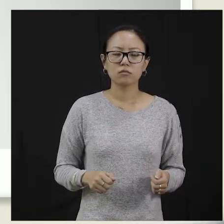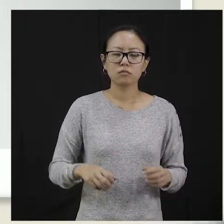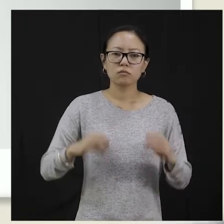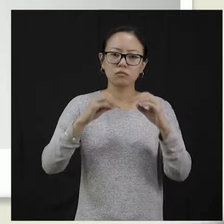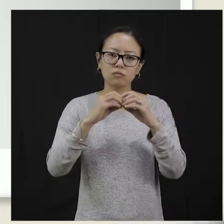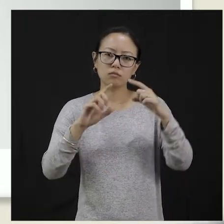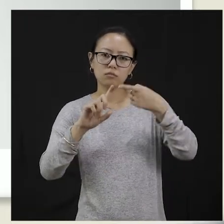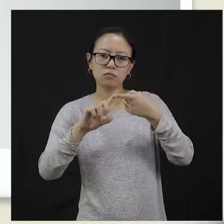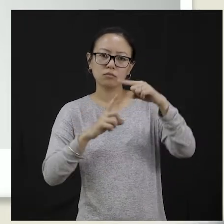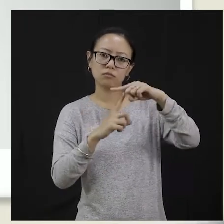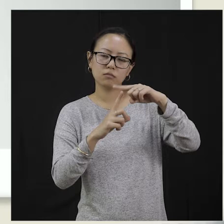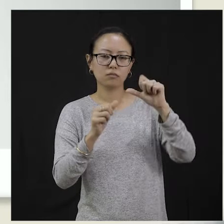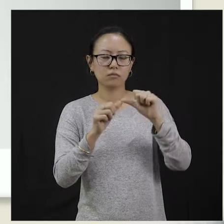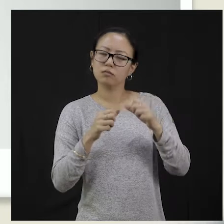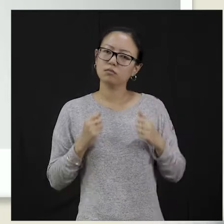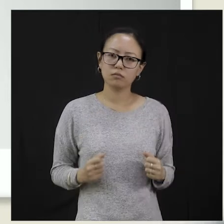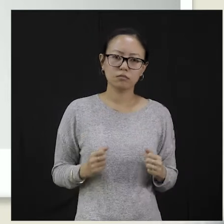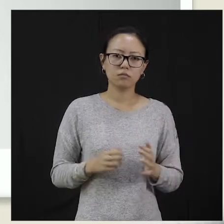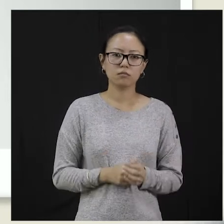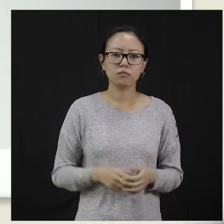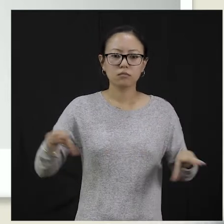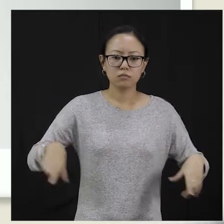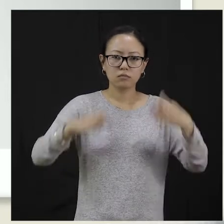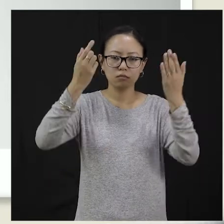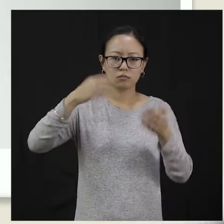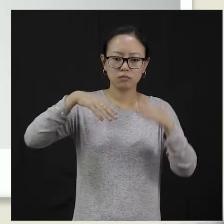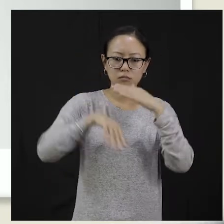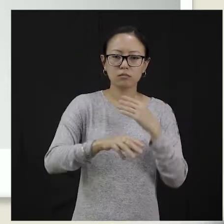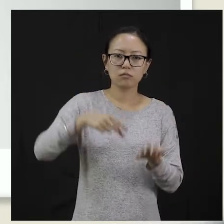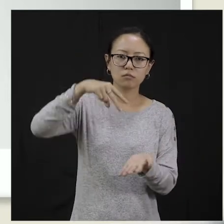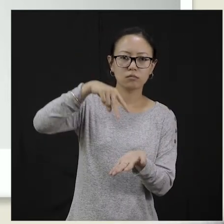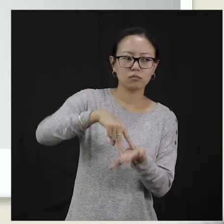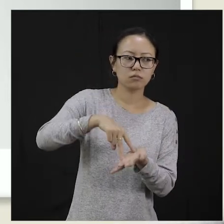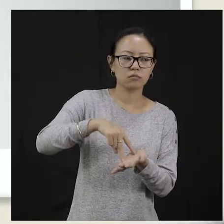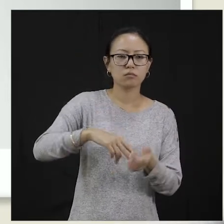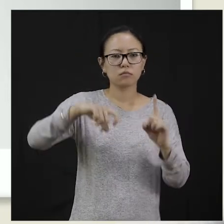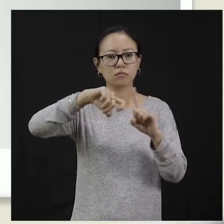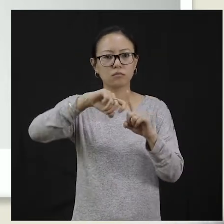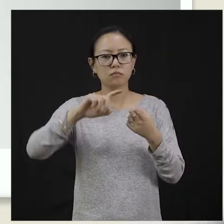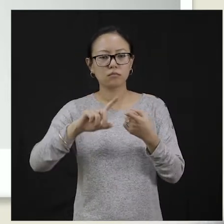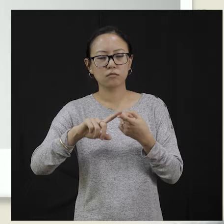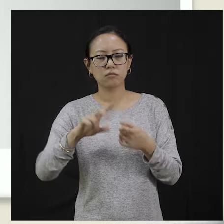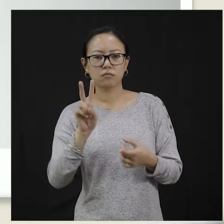is on the swing. On, under. O-N, on.